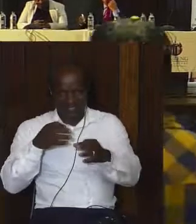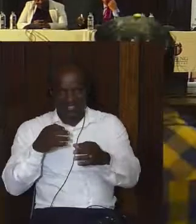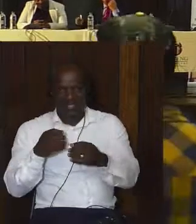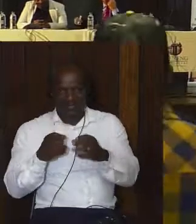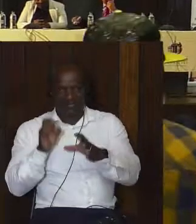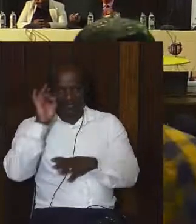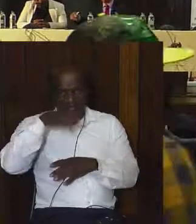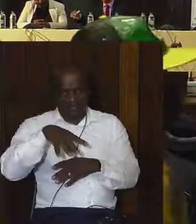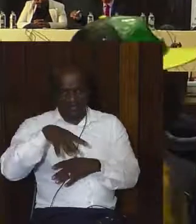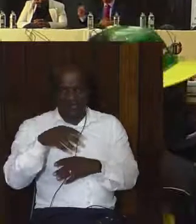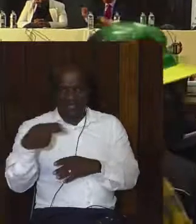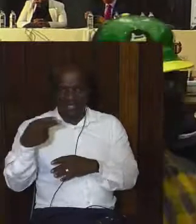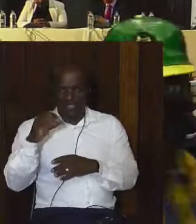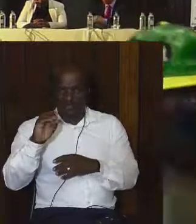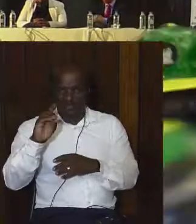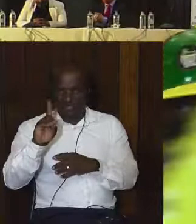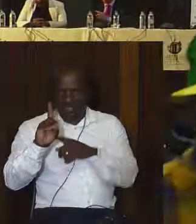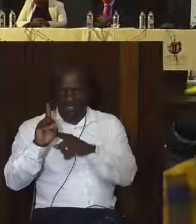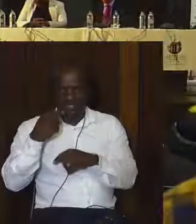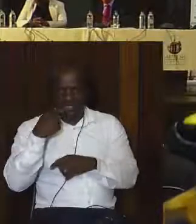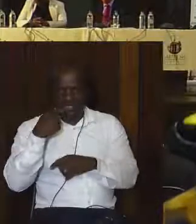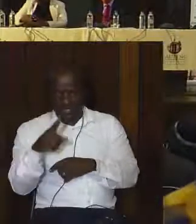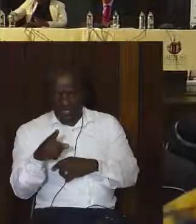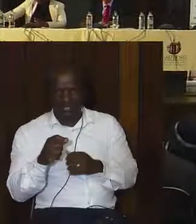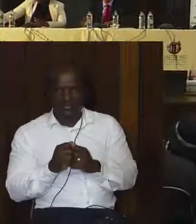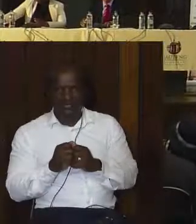essence, what the HOD is saying is that